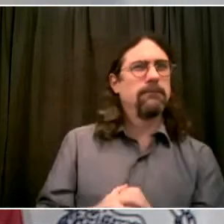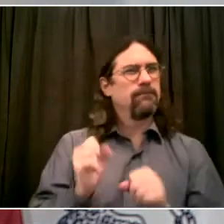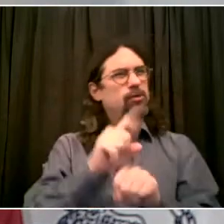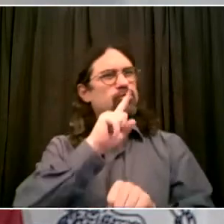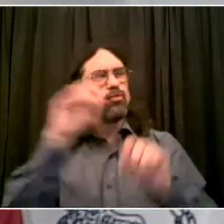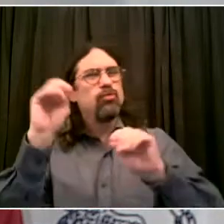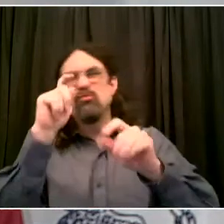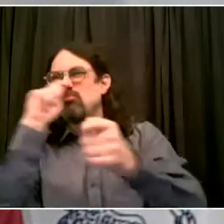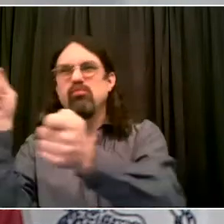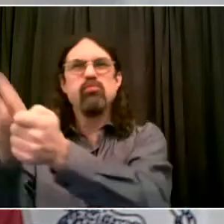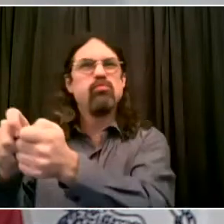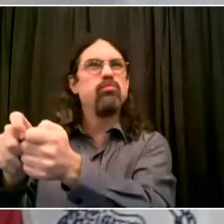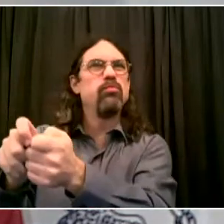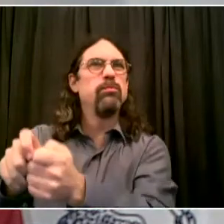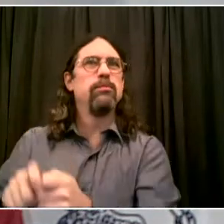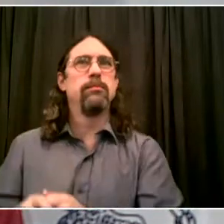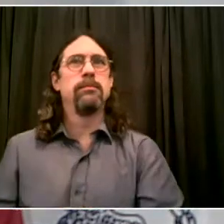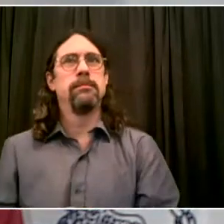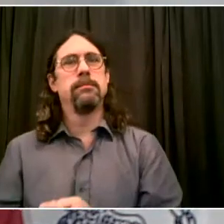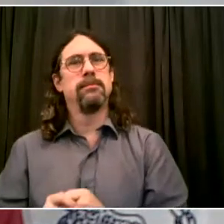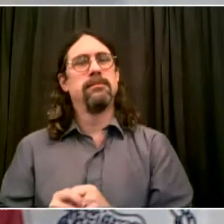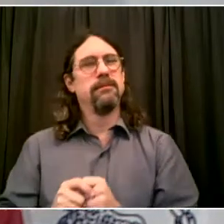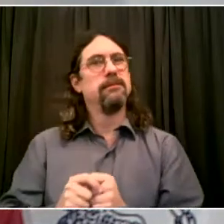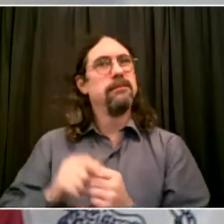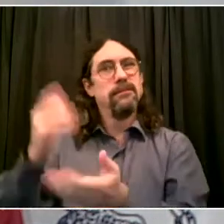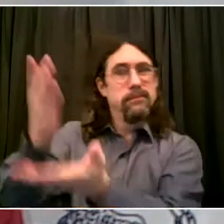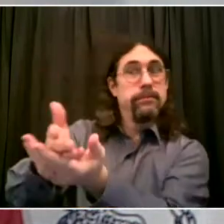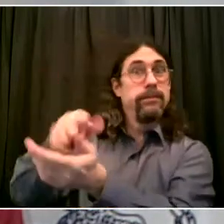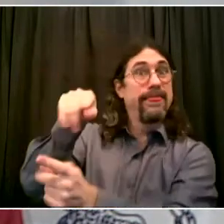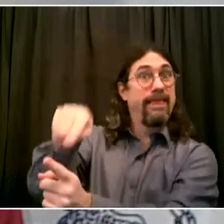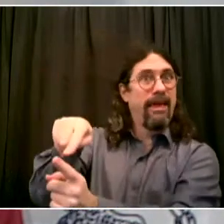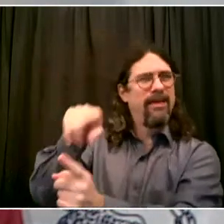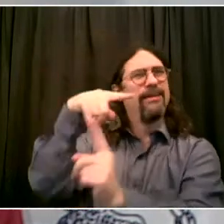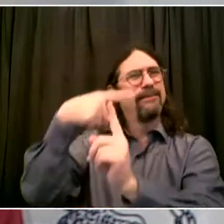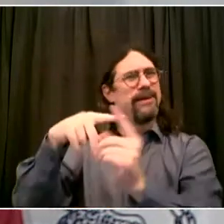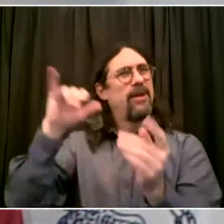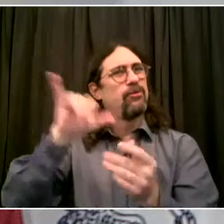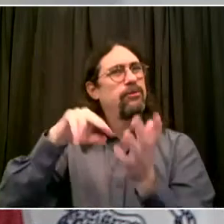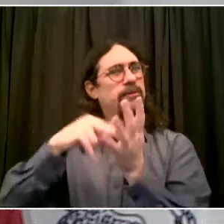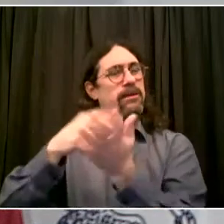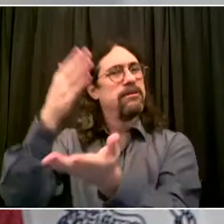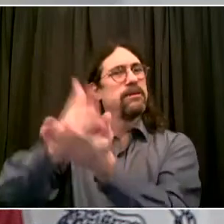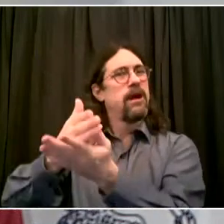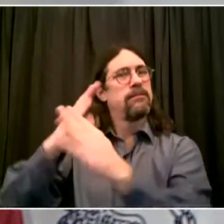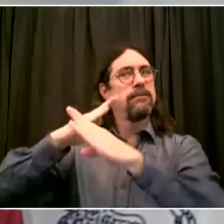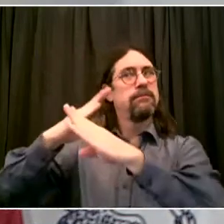worried about there being other hate crimes that have not been reported. Inspector, you want to speak to that?